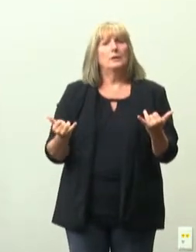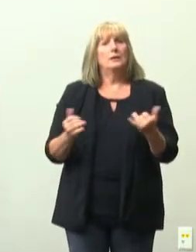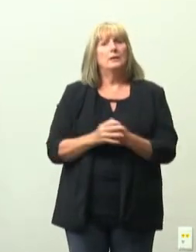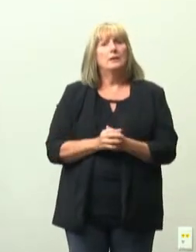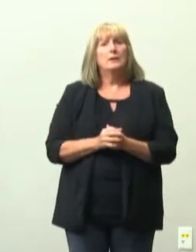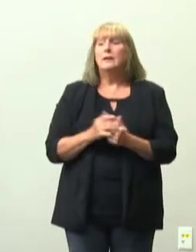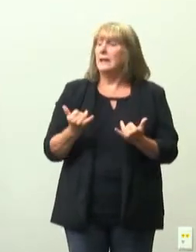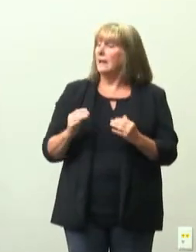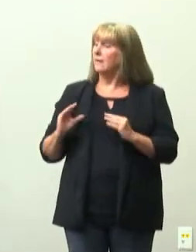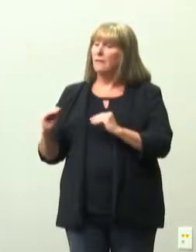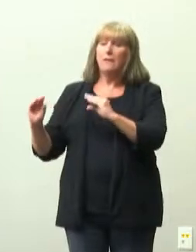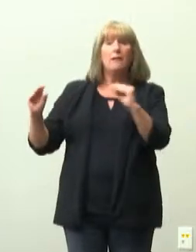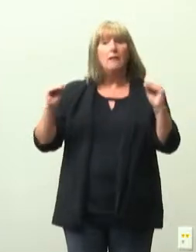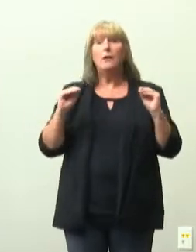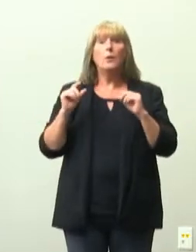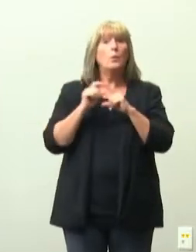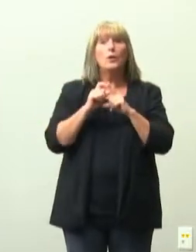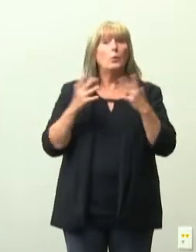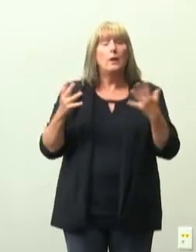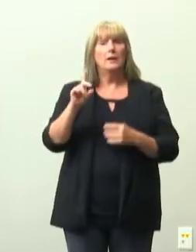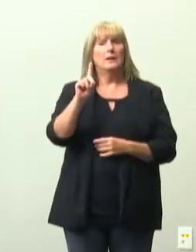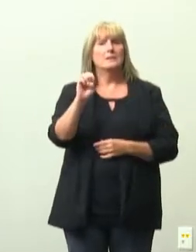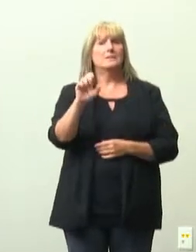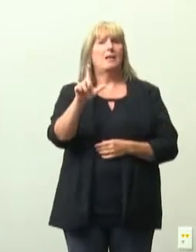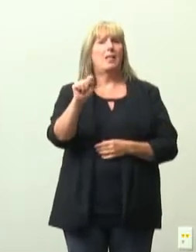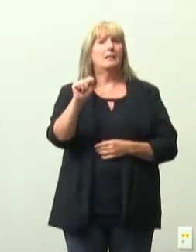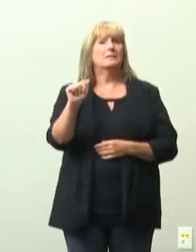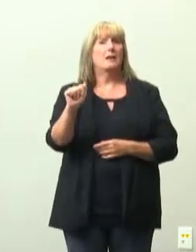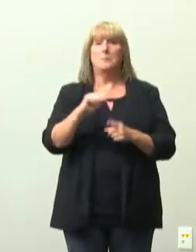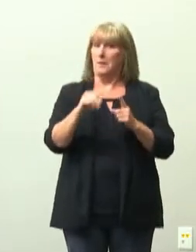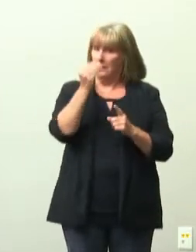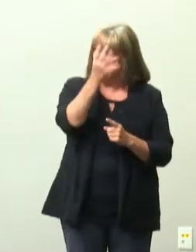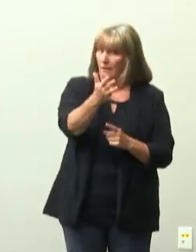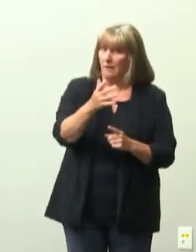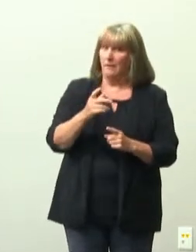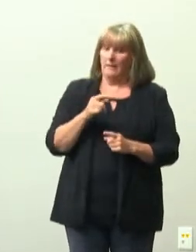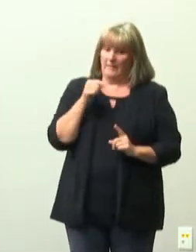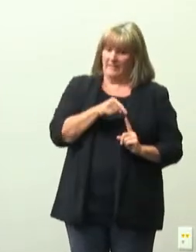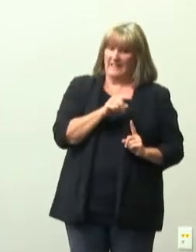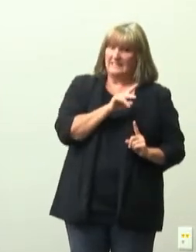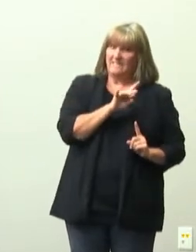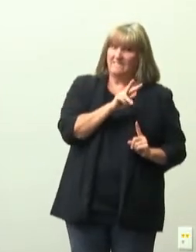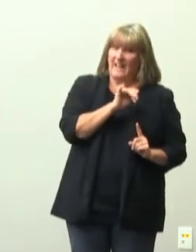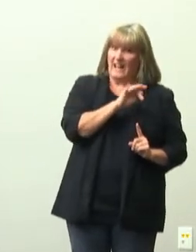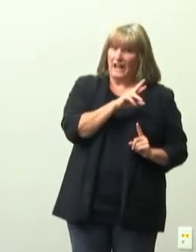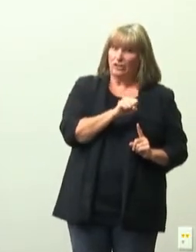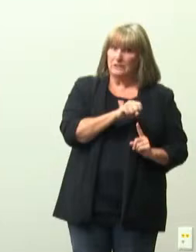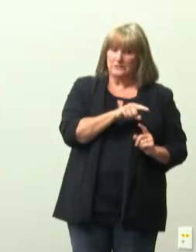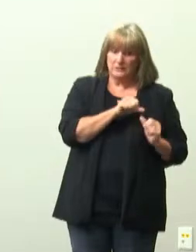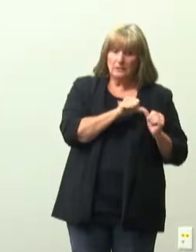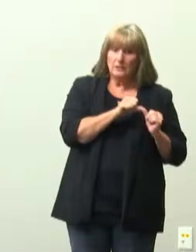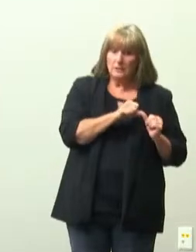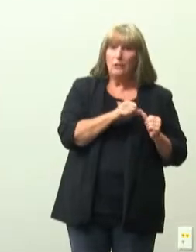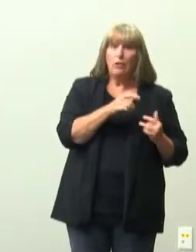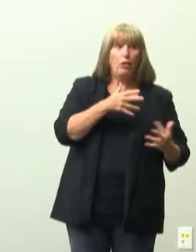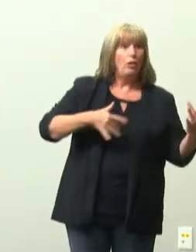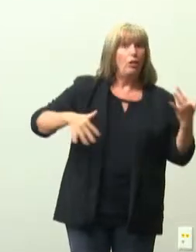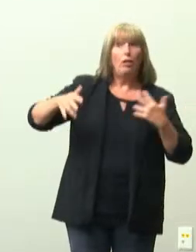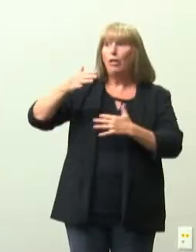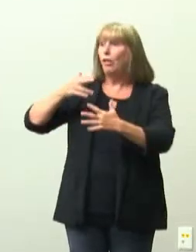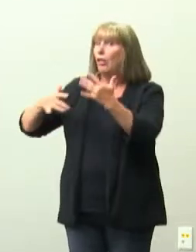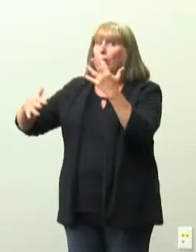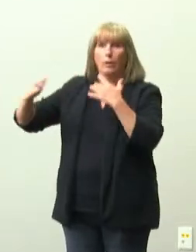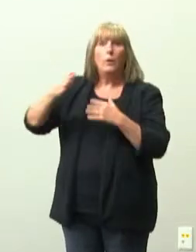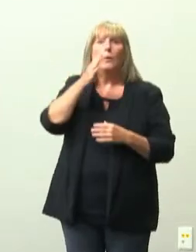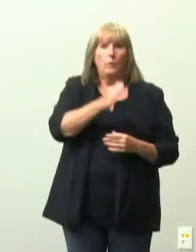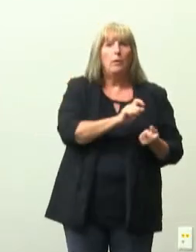and the buzzword right now is Delta. But I'm telling you, this virus, as long as it's continued to allow to circulate, there will